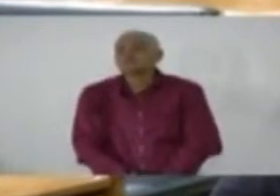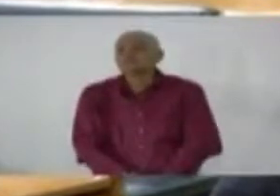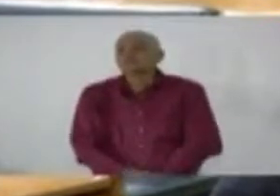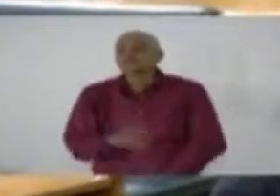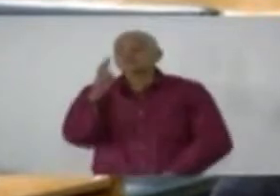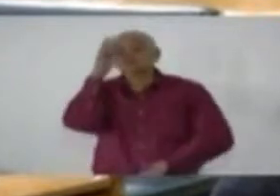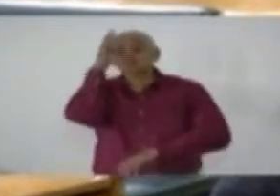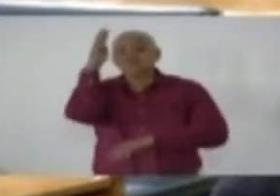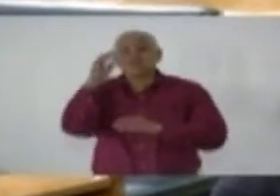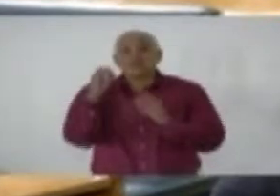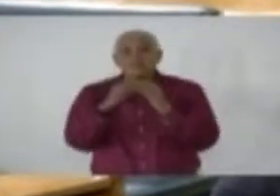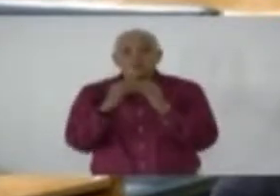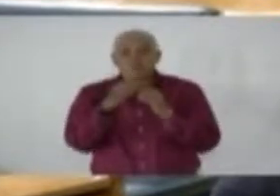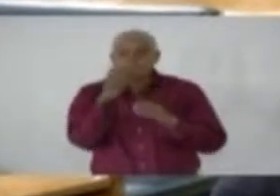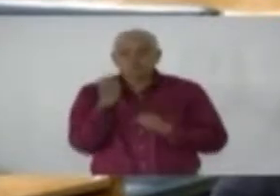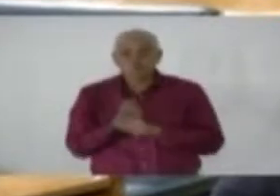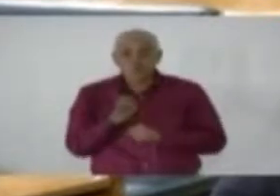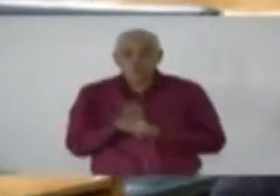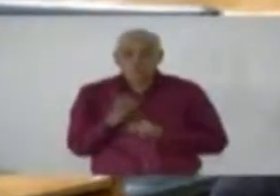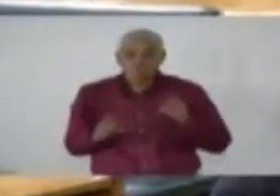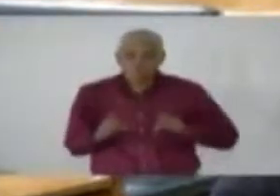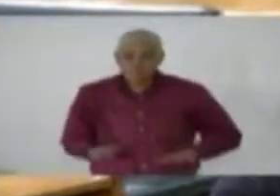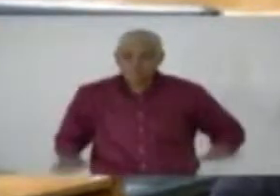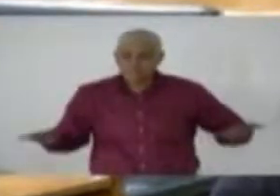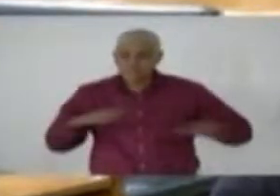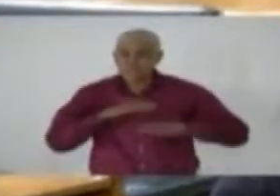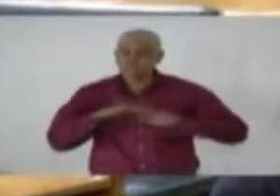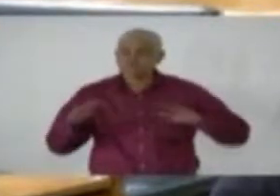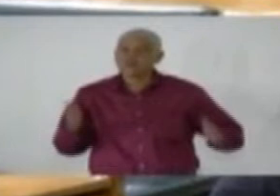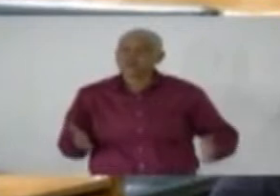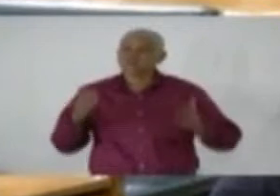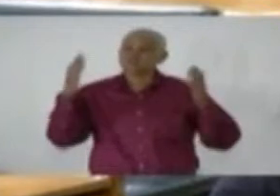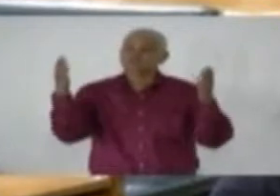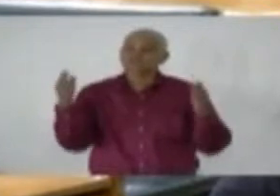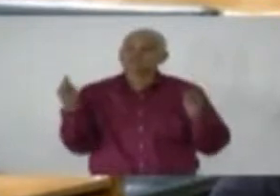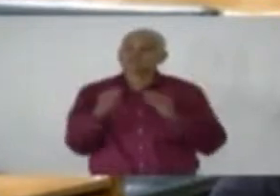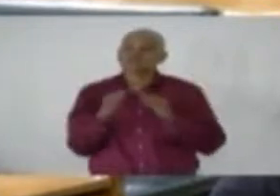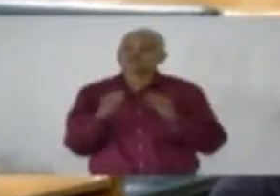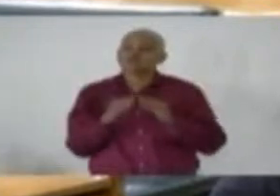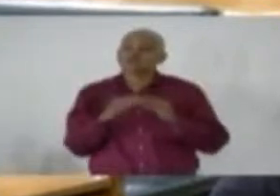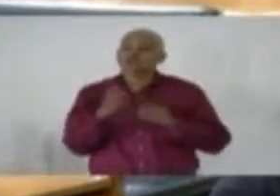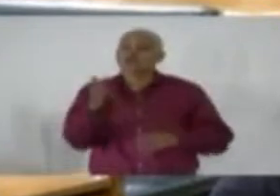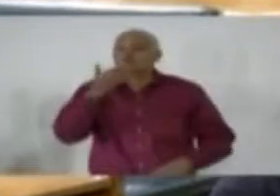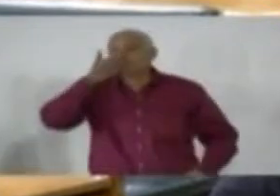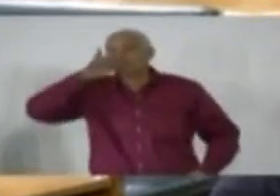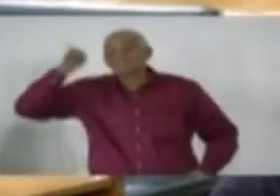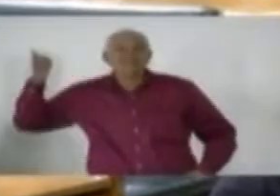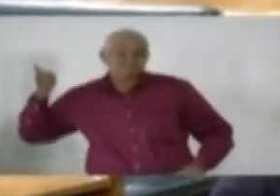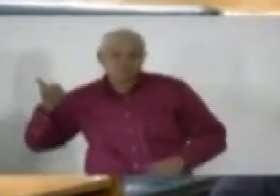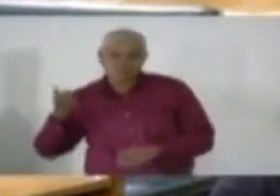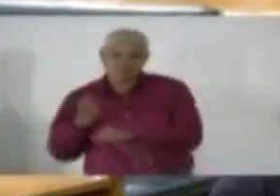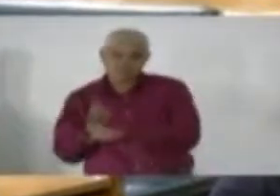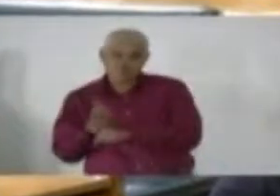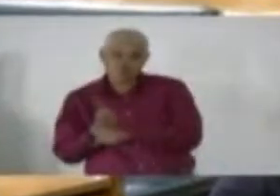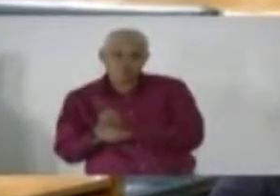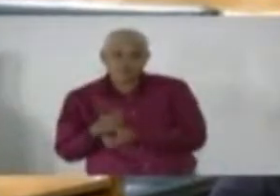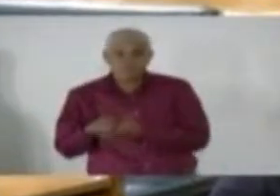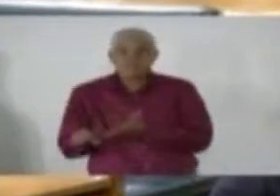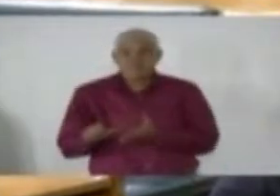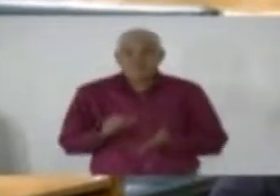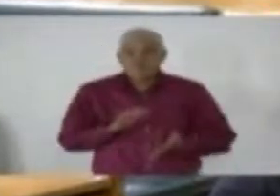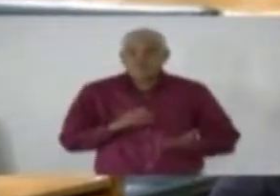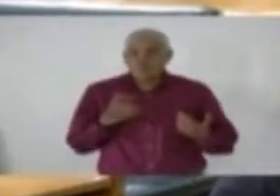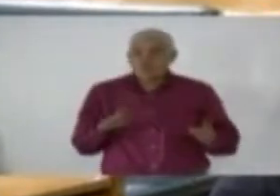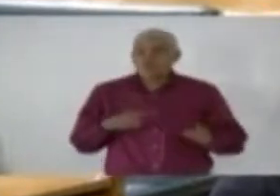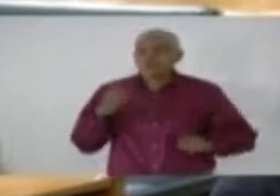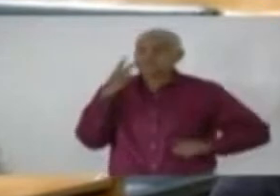create more and better employment. I don't say just more. I want better as well. Okay? I want to